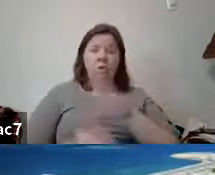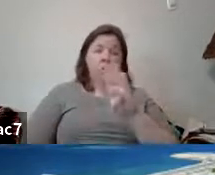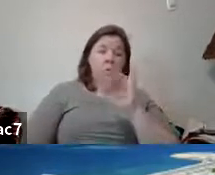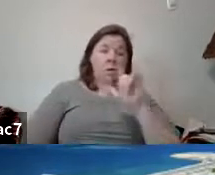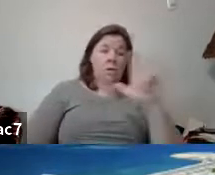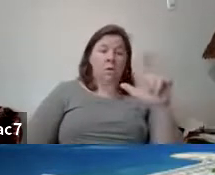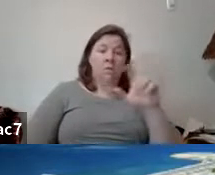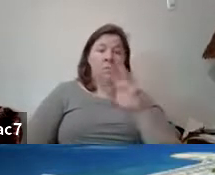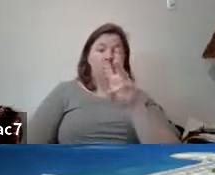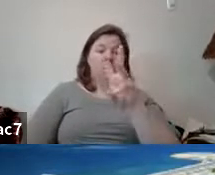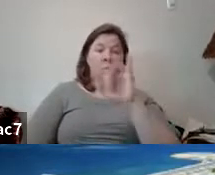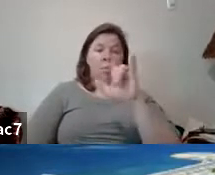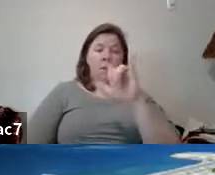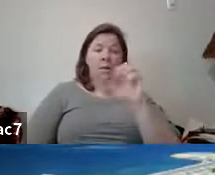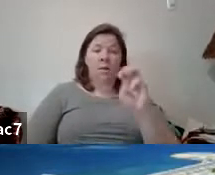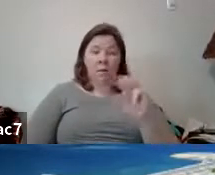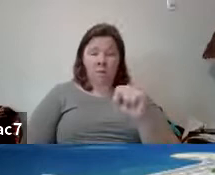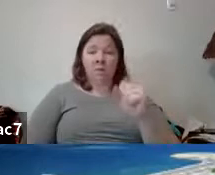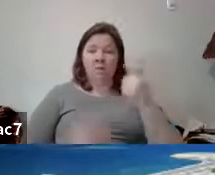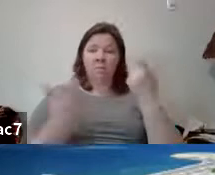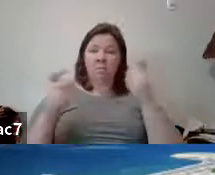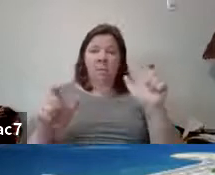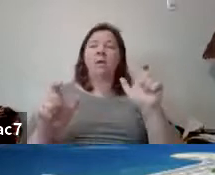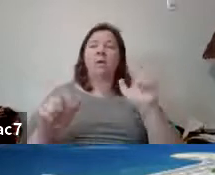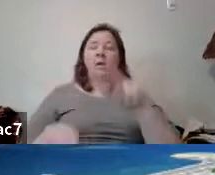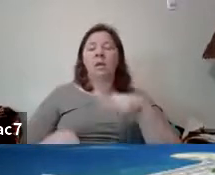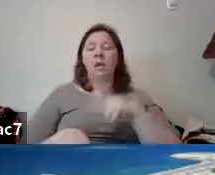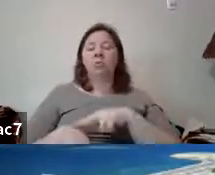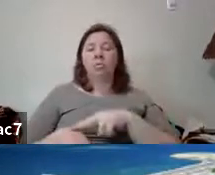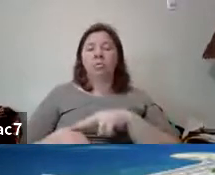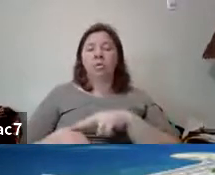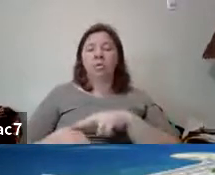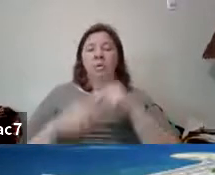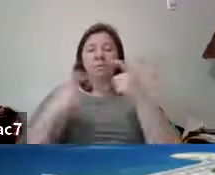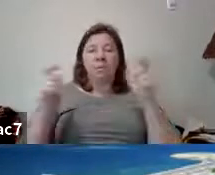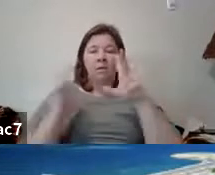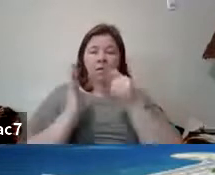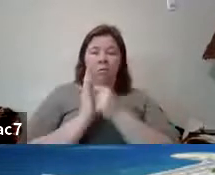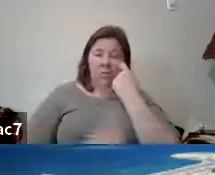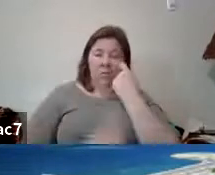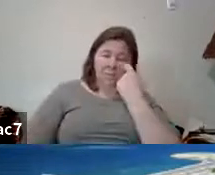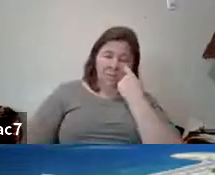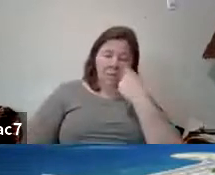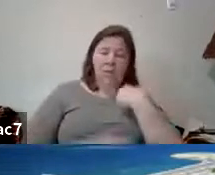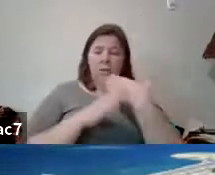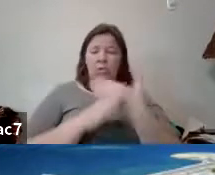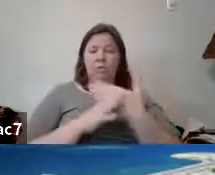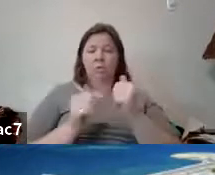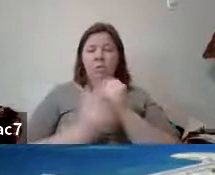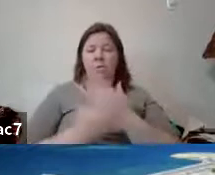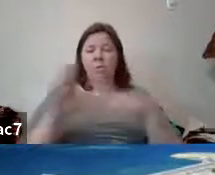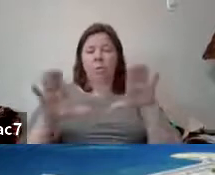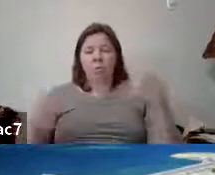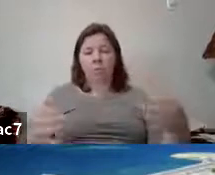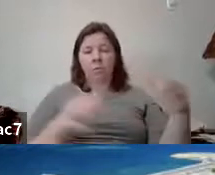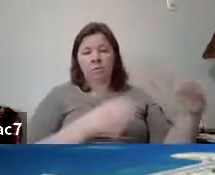about the massive nature of ONPASSIVE. And we just did a video just recently that I shared in some of the groups where